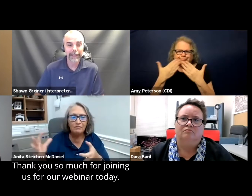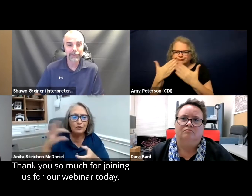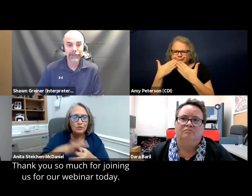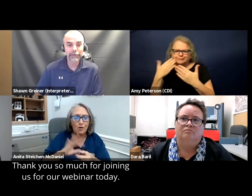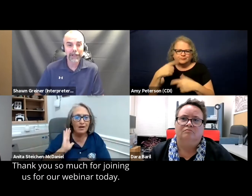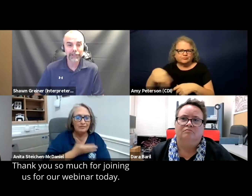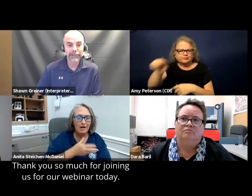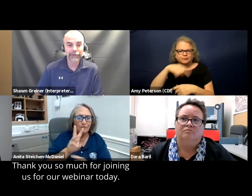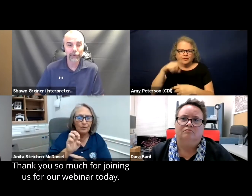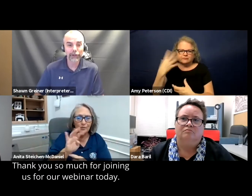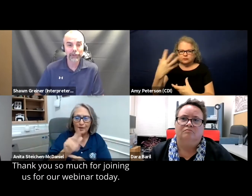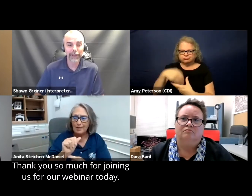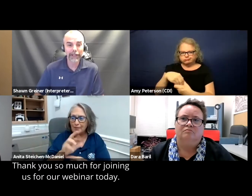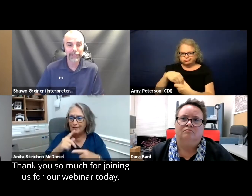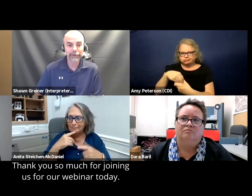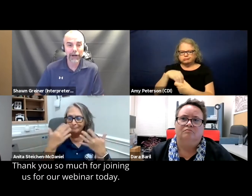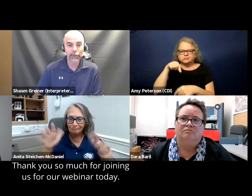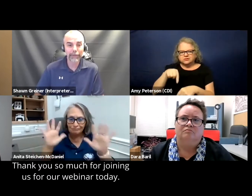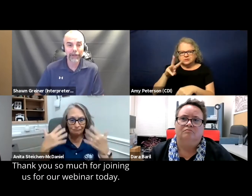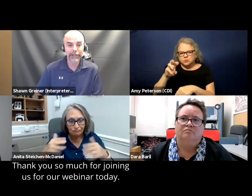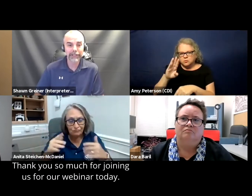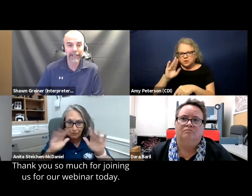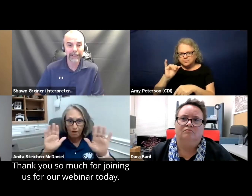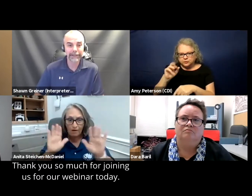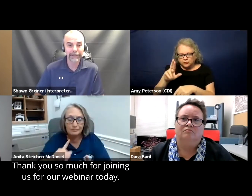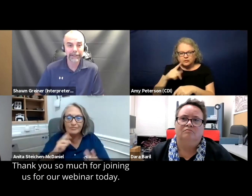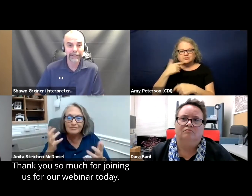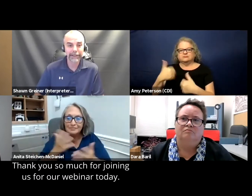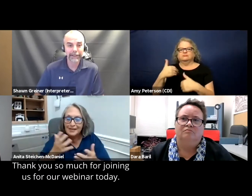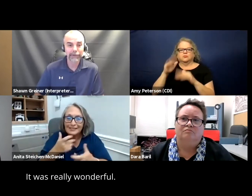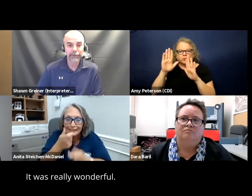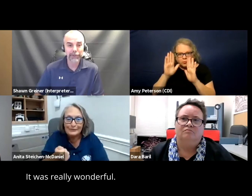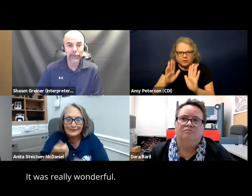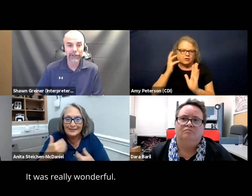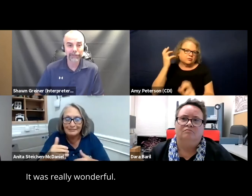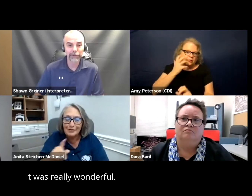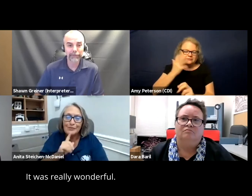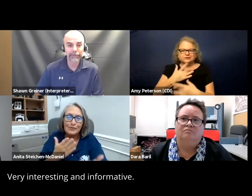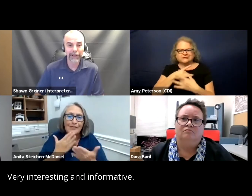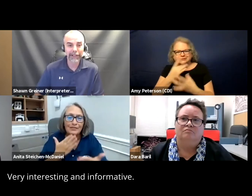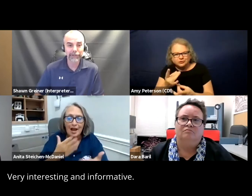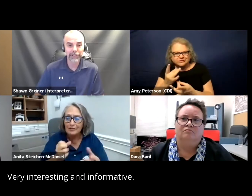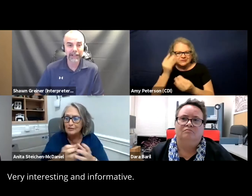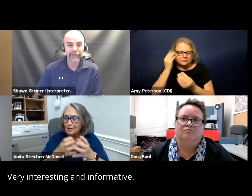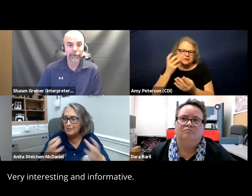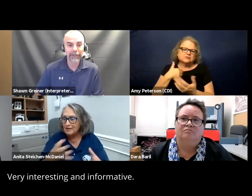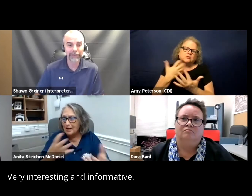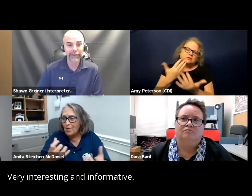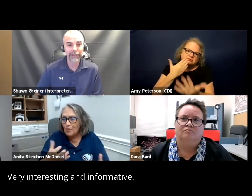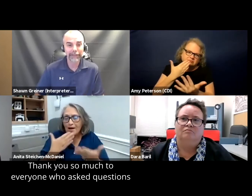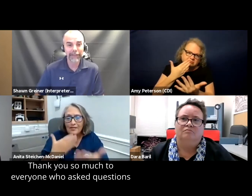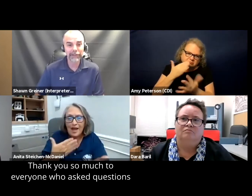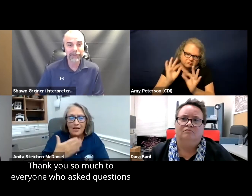Thank you so much for joining us for our webinar today. It was really wonderful, very interesting and